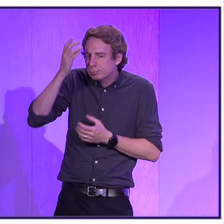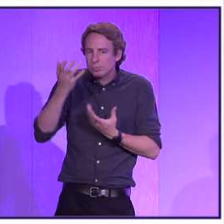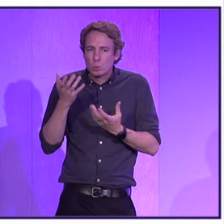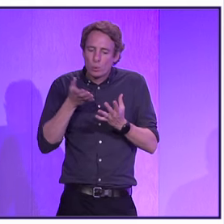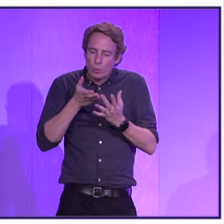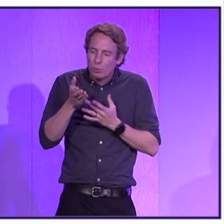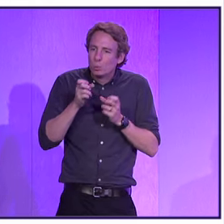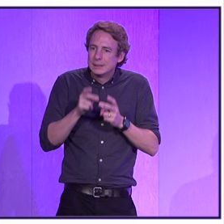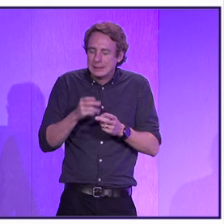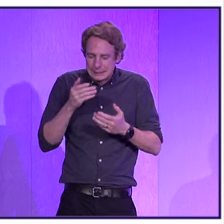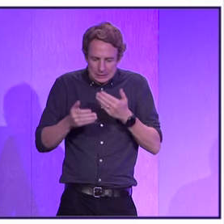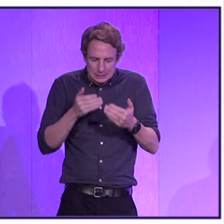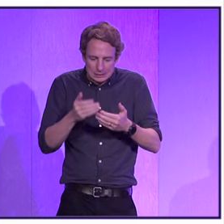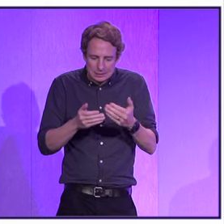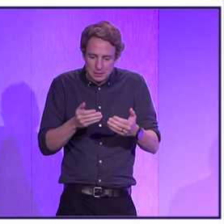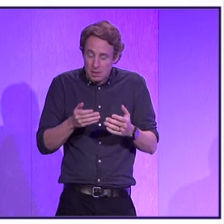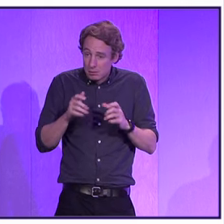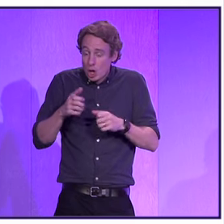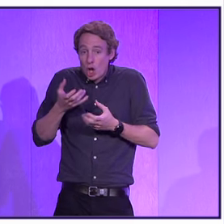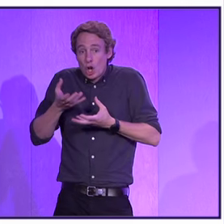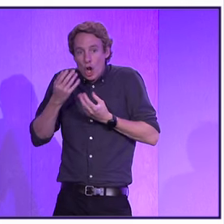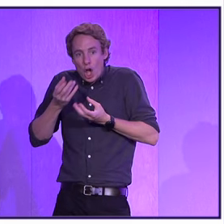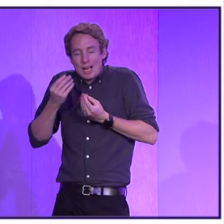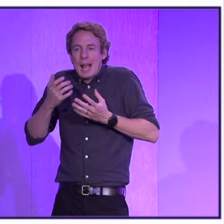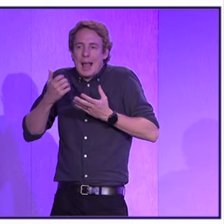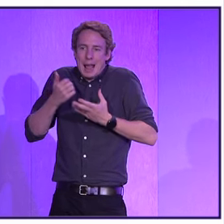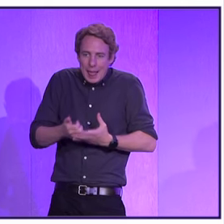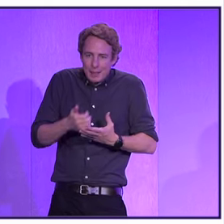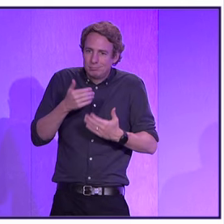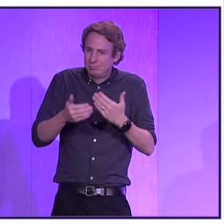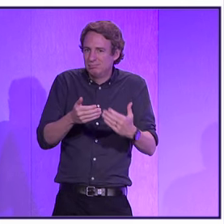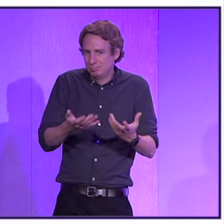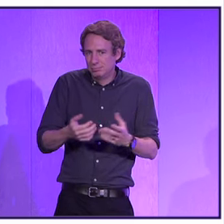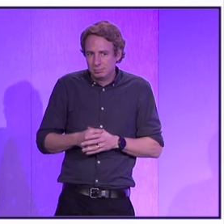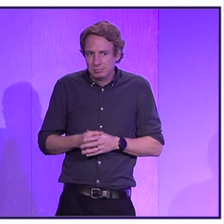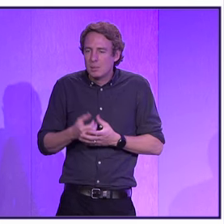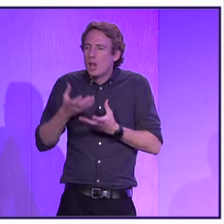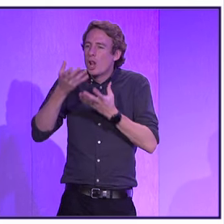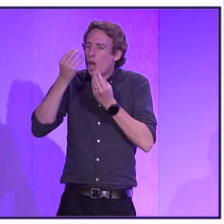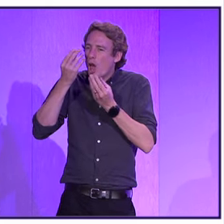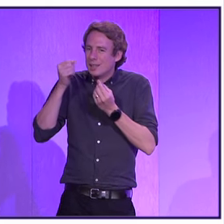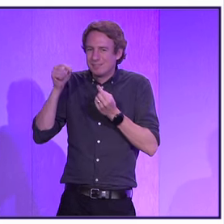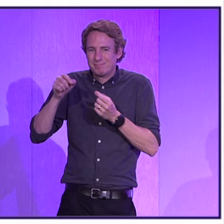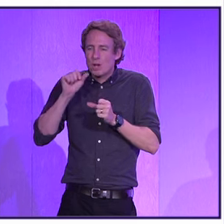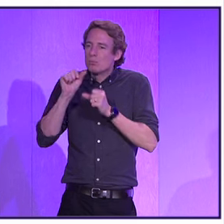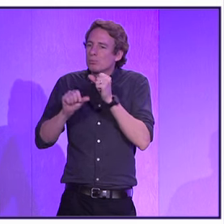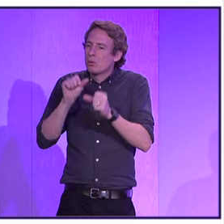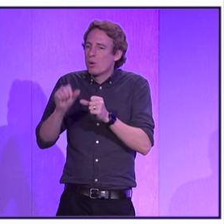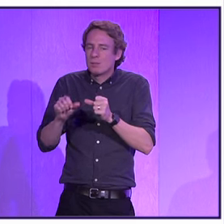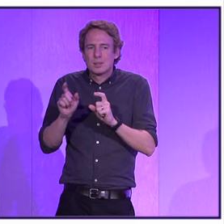system, although, of course, learning can enable these things. Learning is actually a process of making connection.